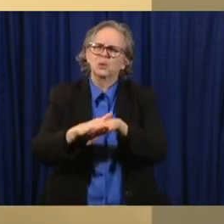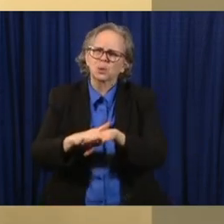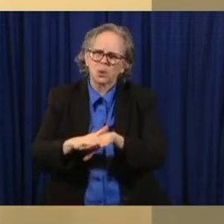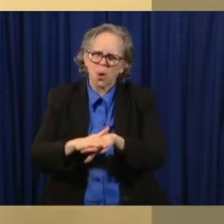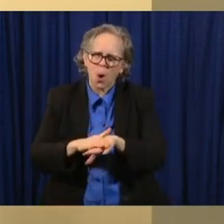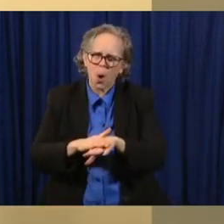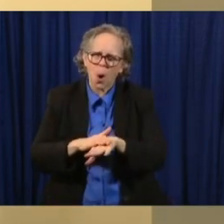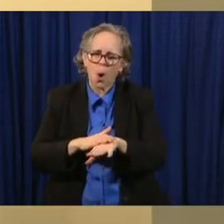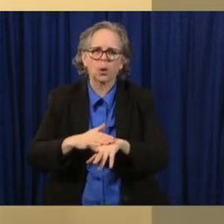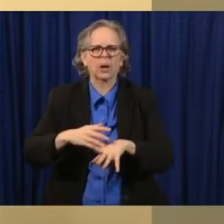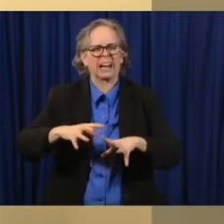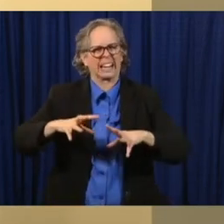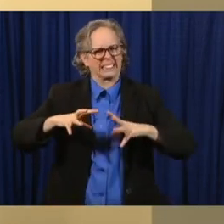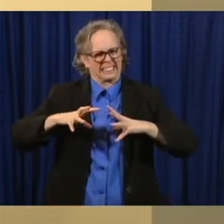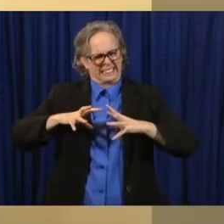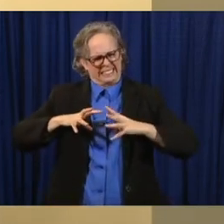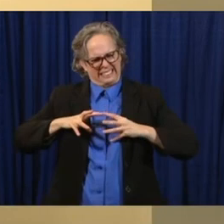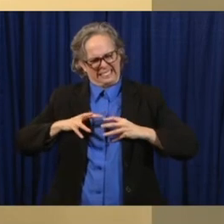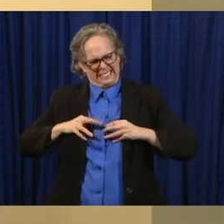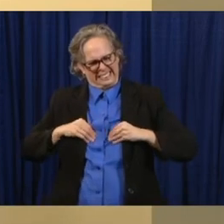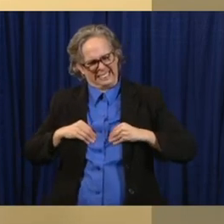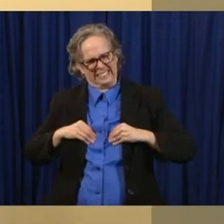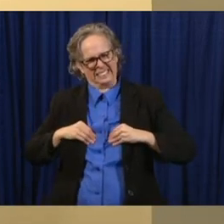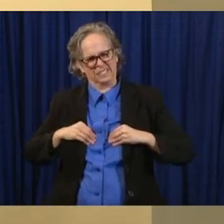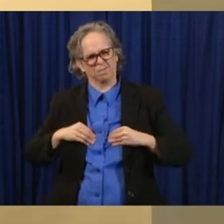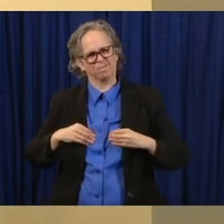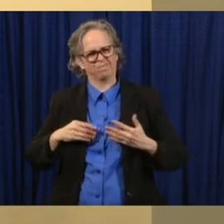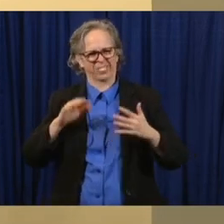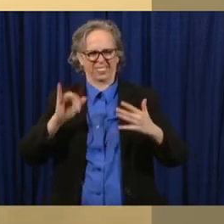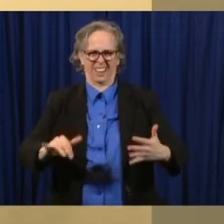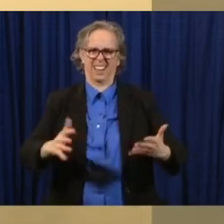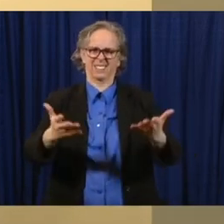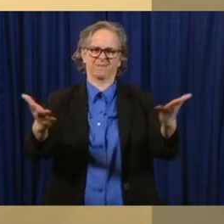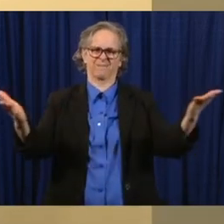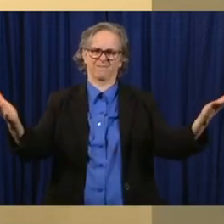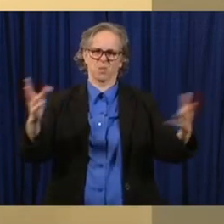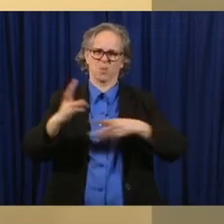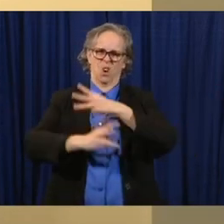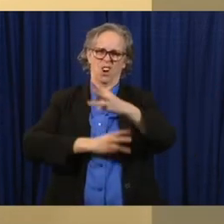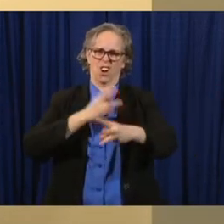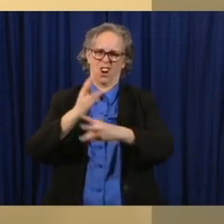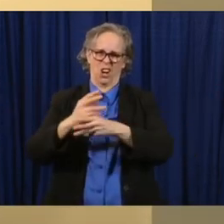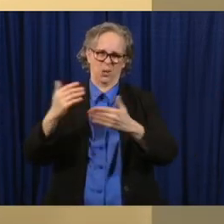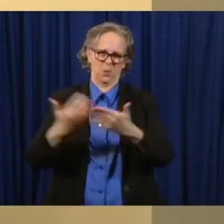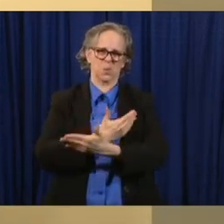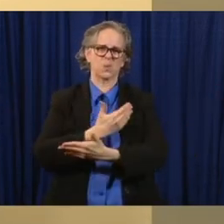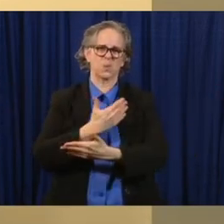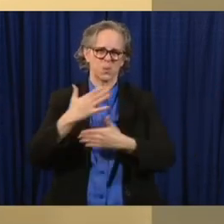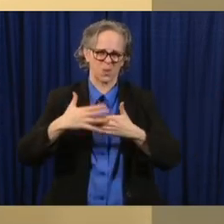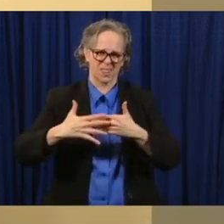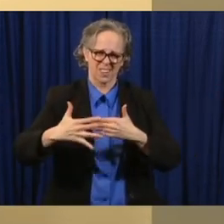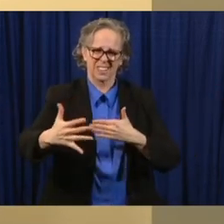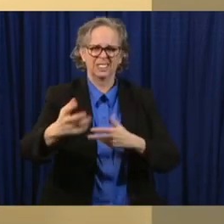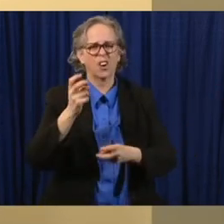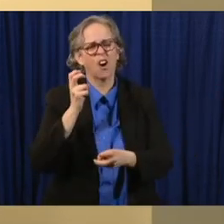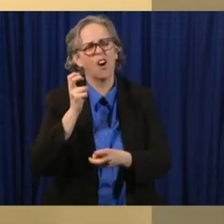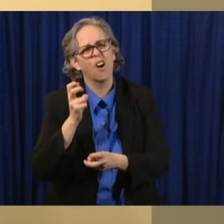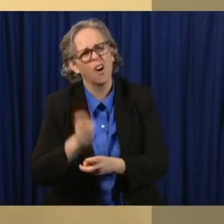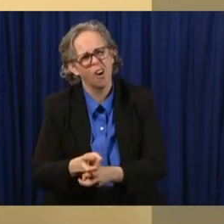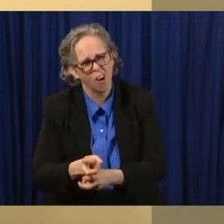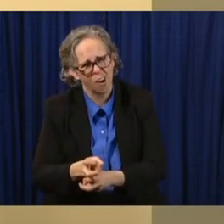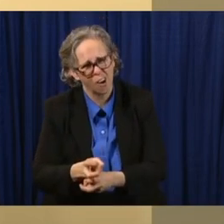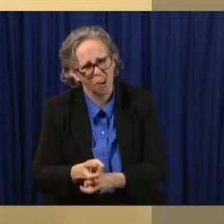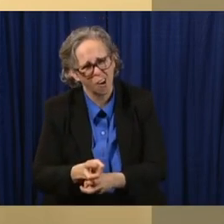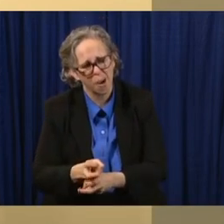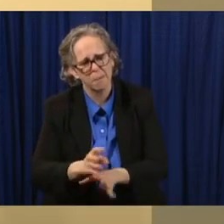situation, that is where, and I know this is a deep breath we all must take. Once we sort of accept